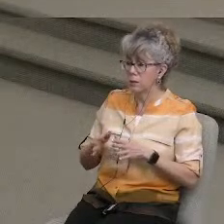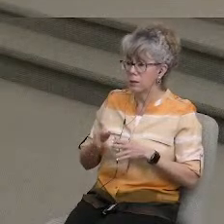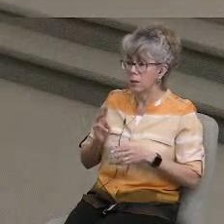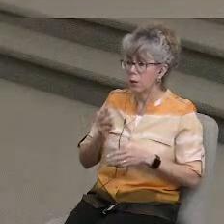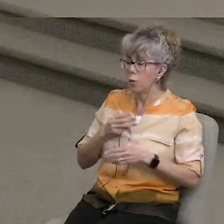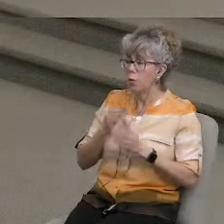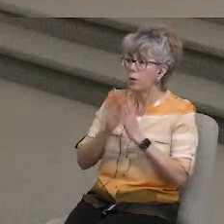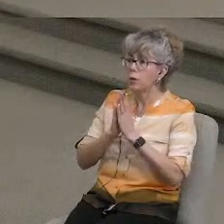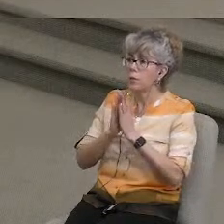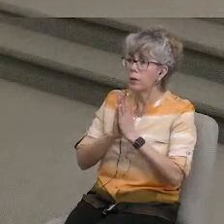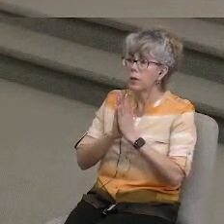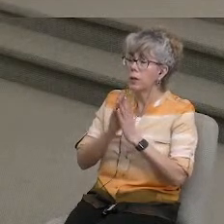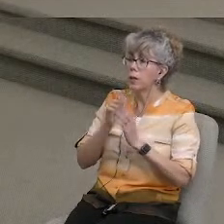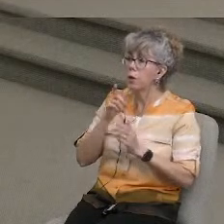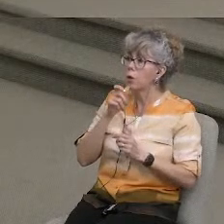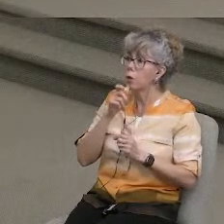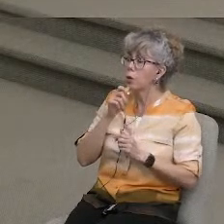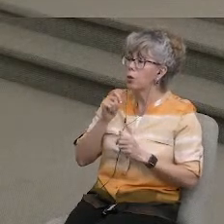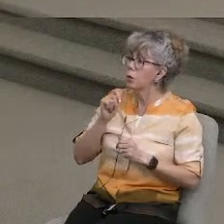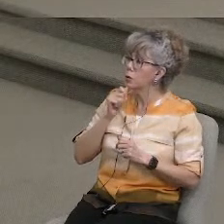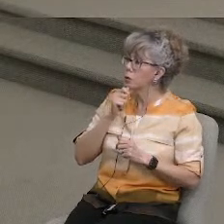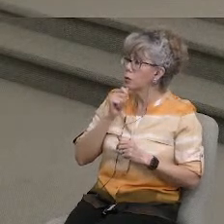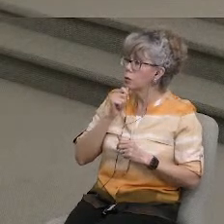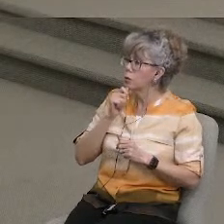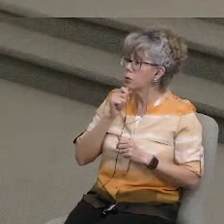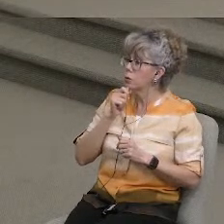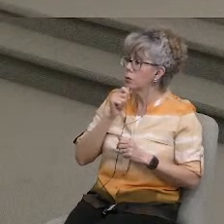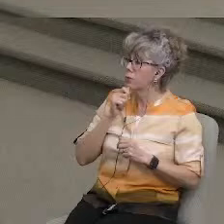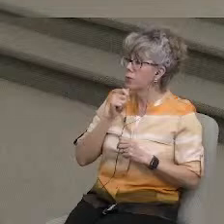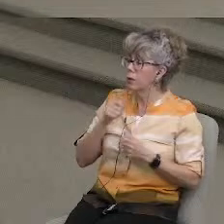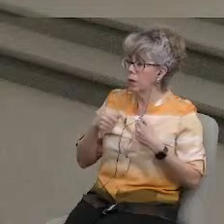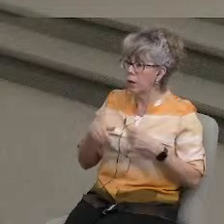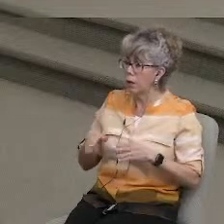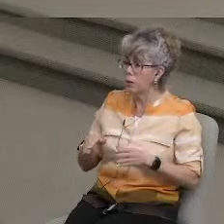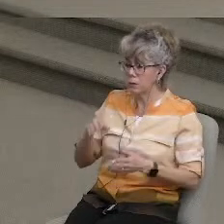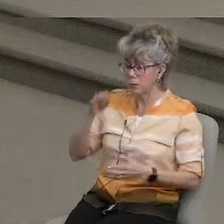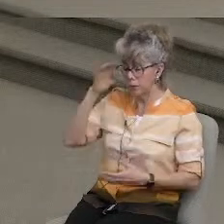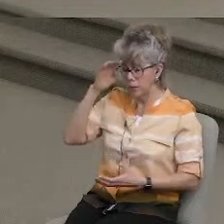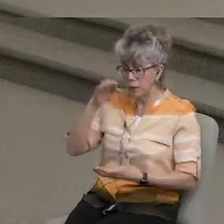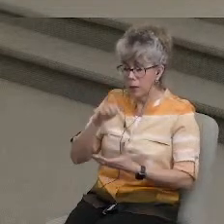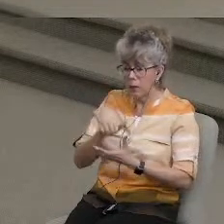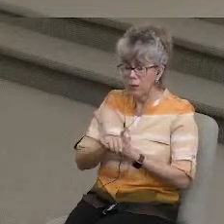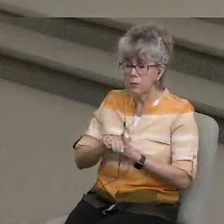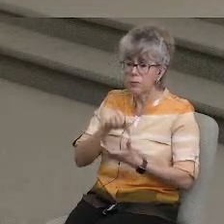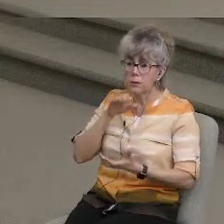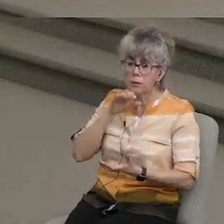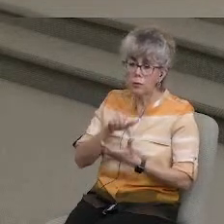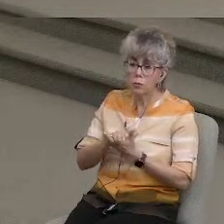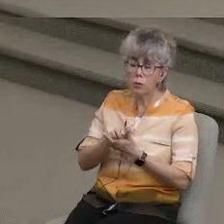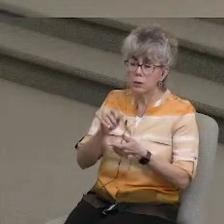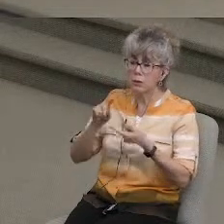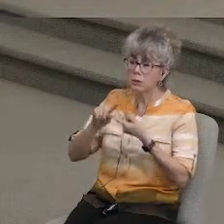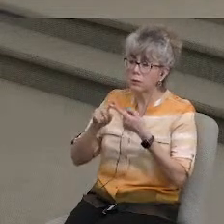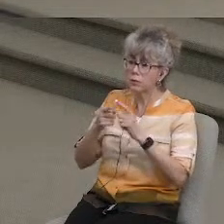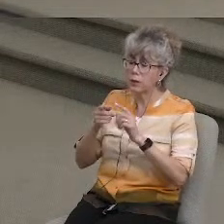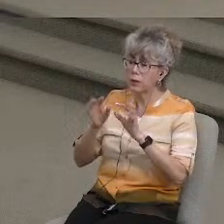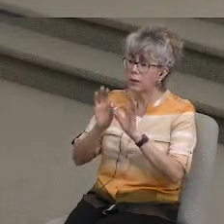We pray for those who have suffered the loss of their husbands or wives or friends and